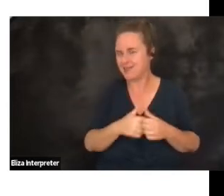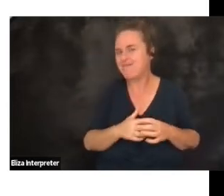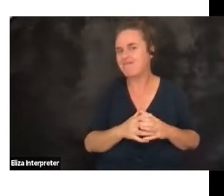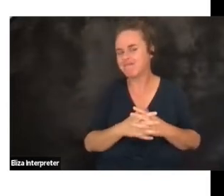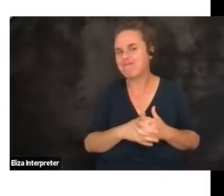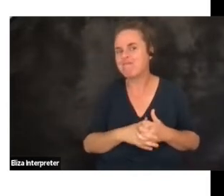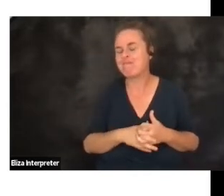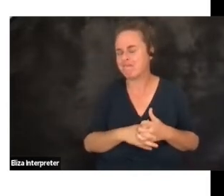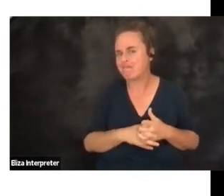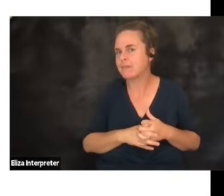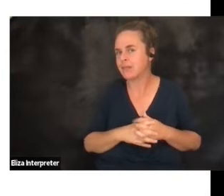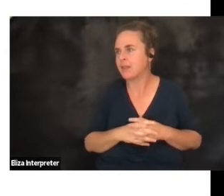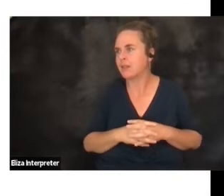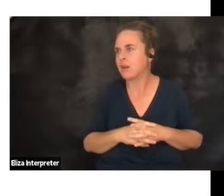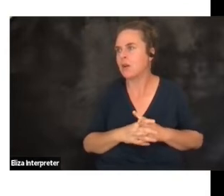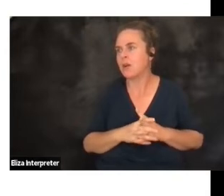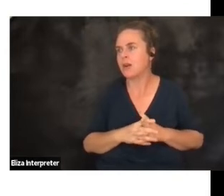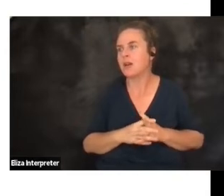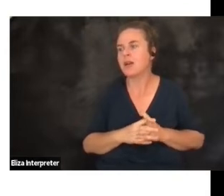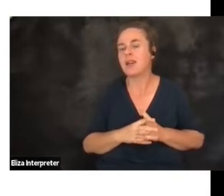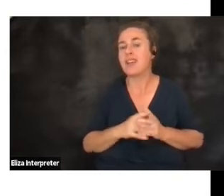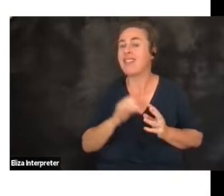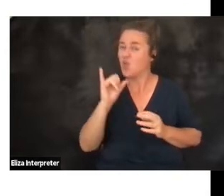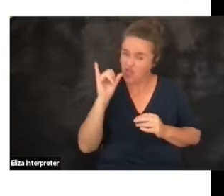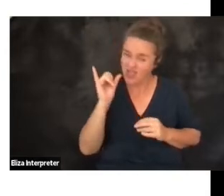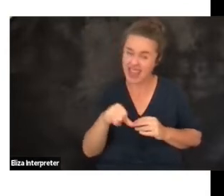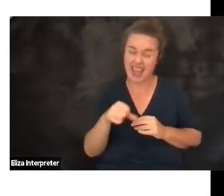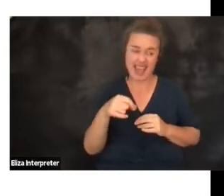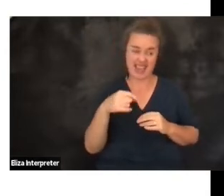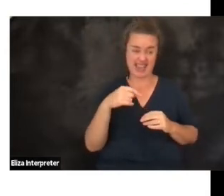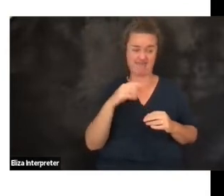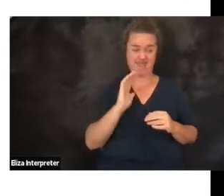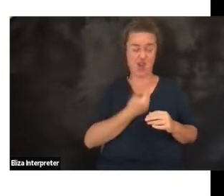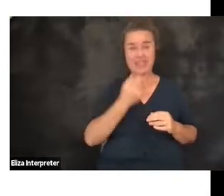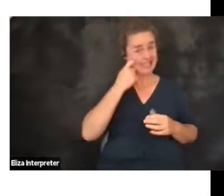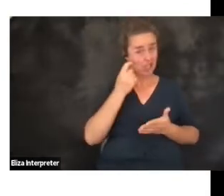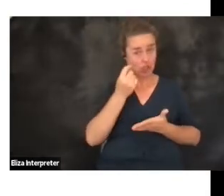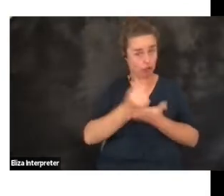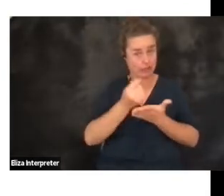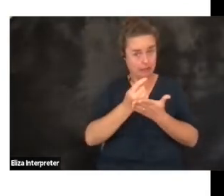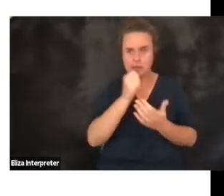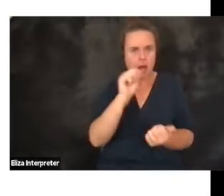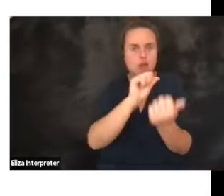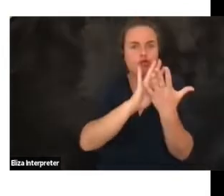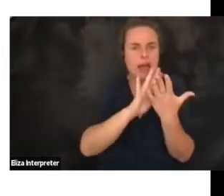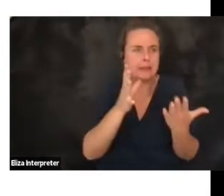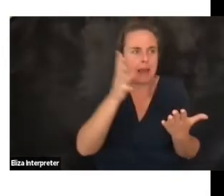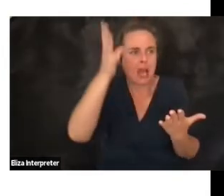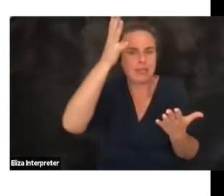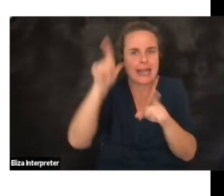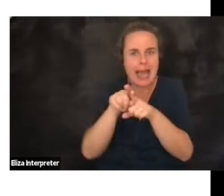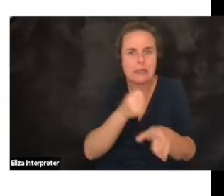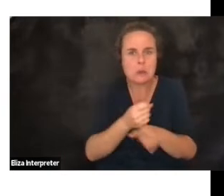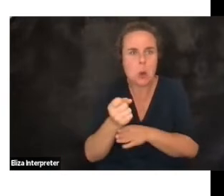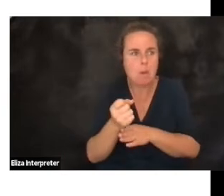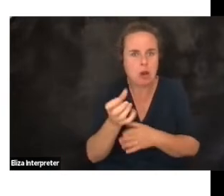And that may be something that's missing in our addiction treatment systems. Thinking about what does it